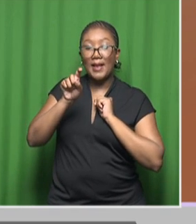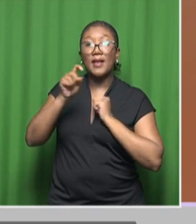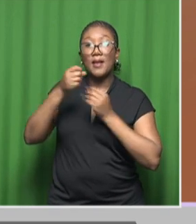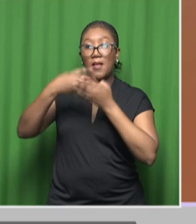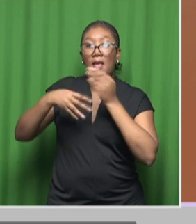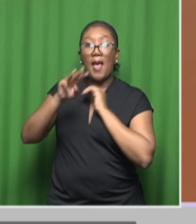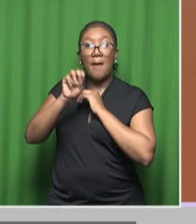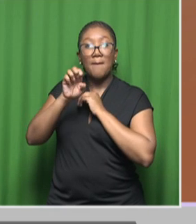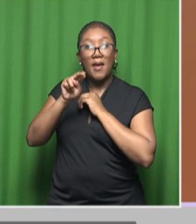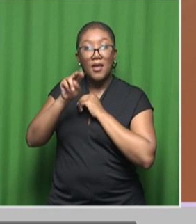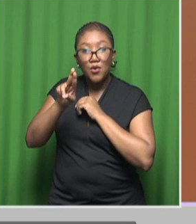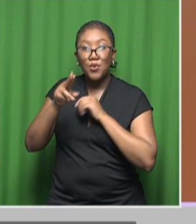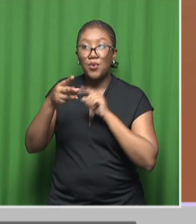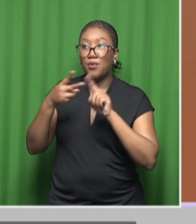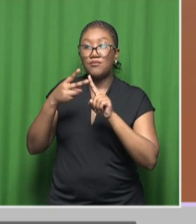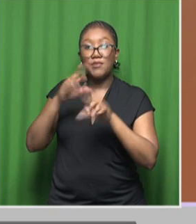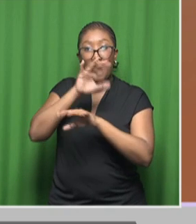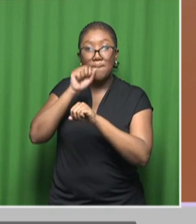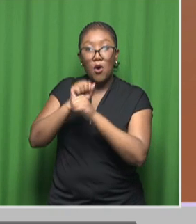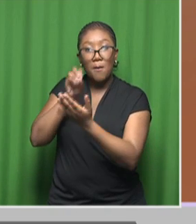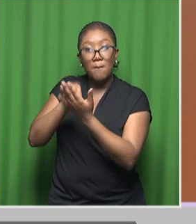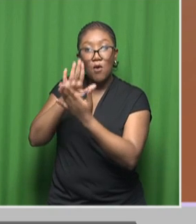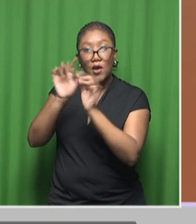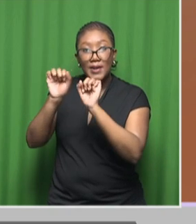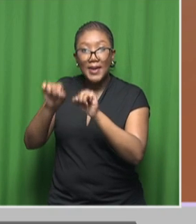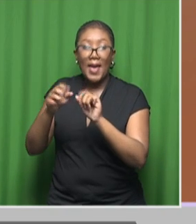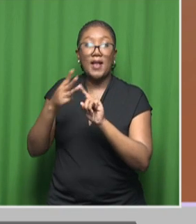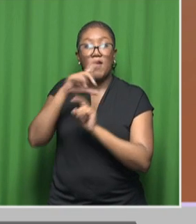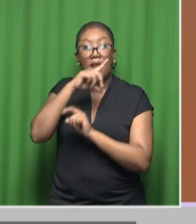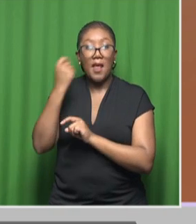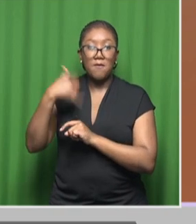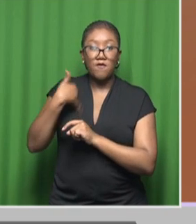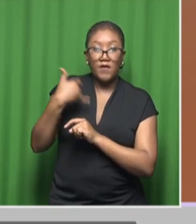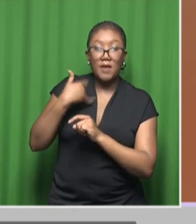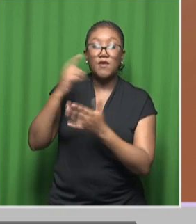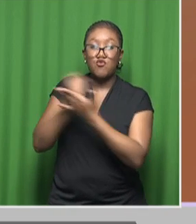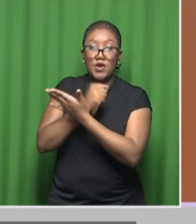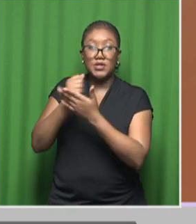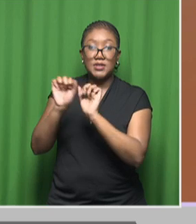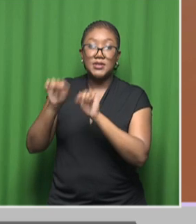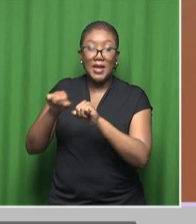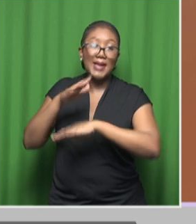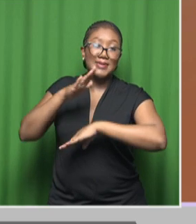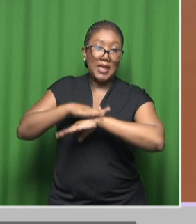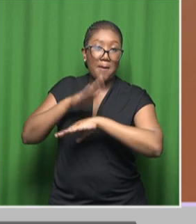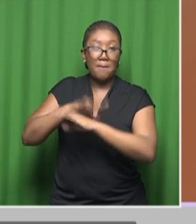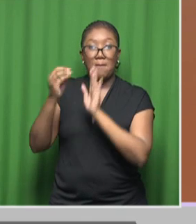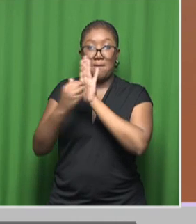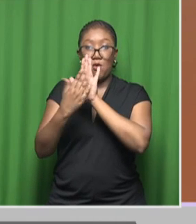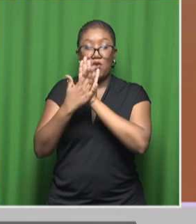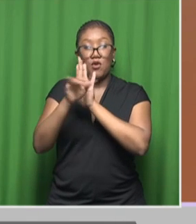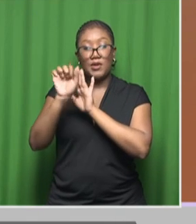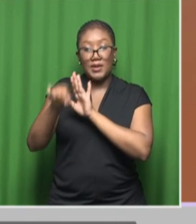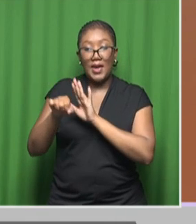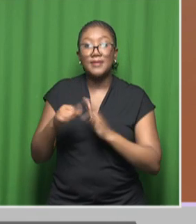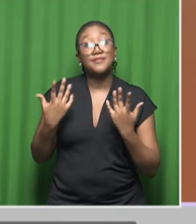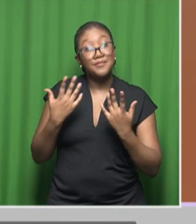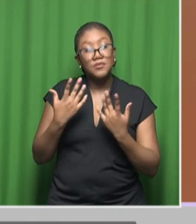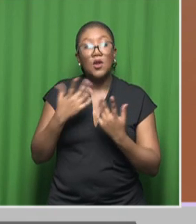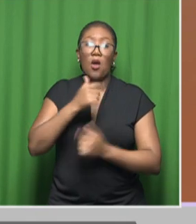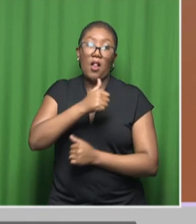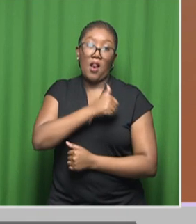contact and book an appointment, you can register your name there and the time slot that you want to come and visit. Laduma, all the best, man. Thank you so